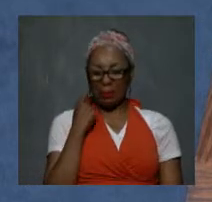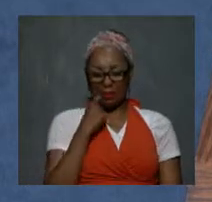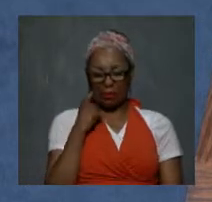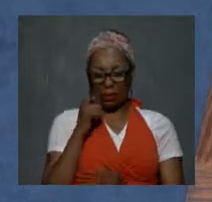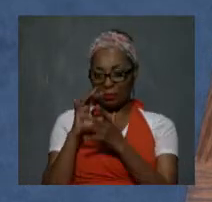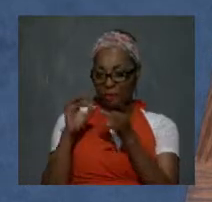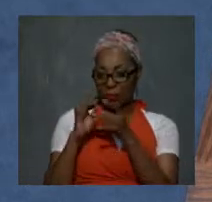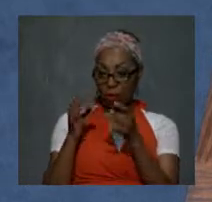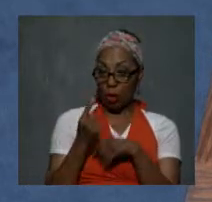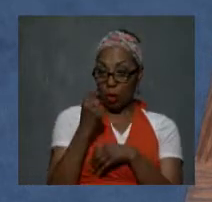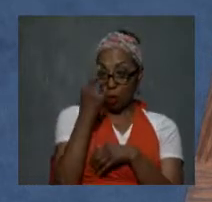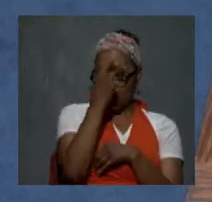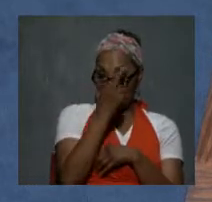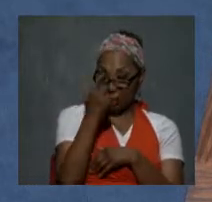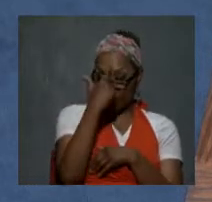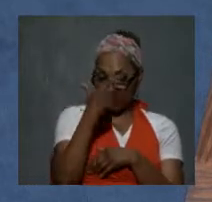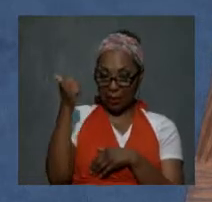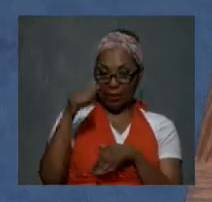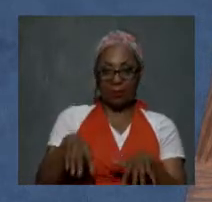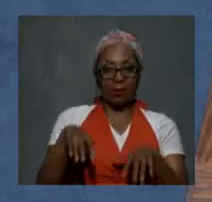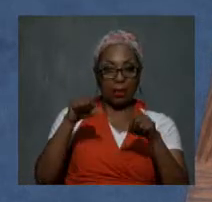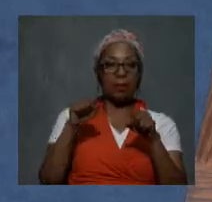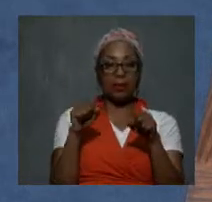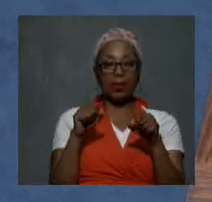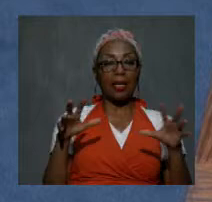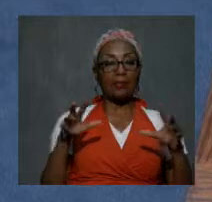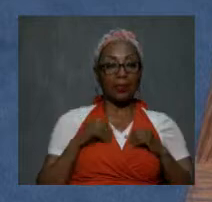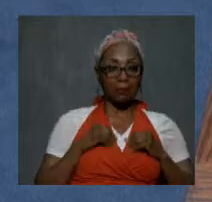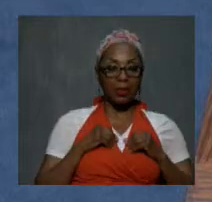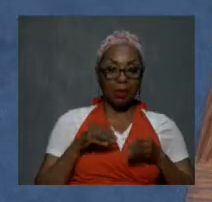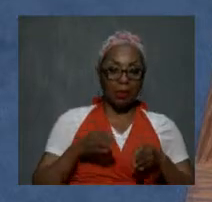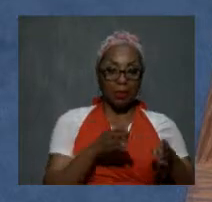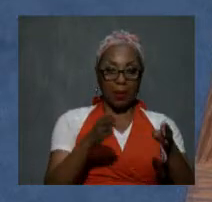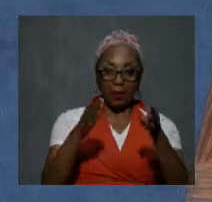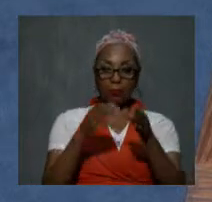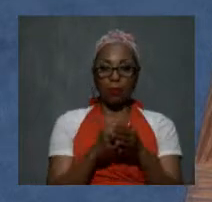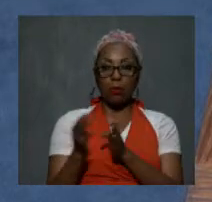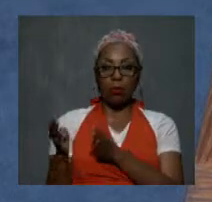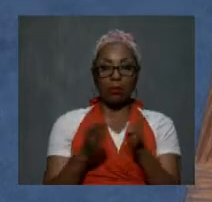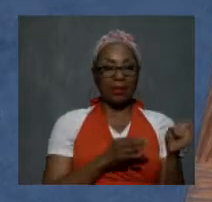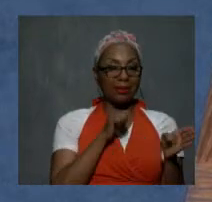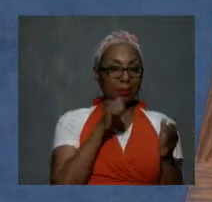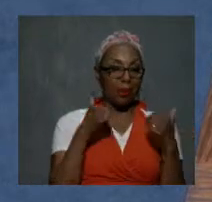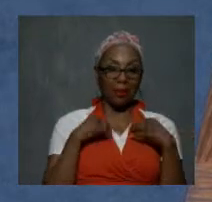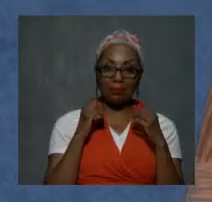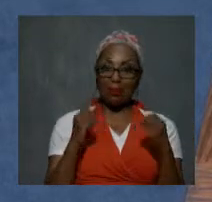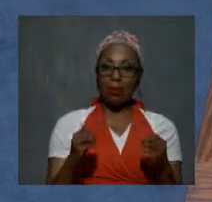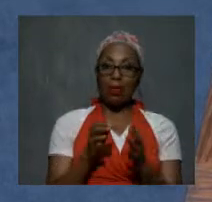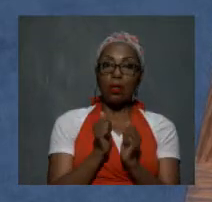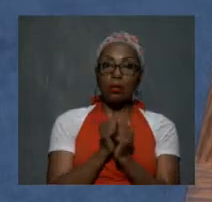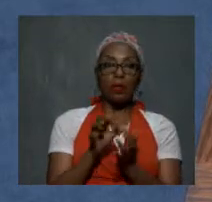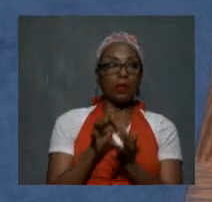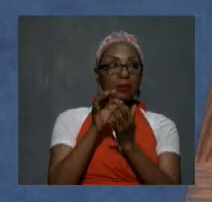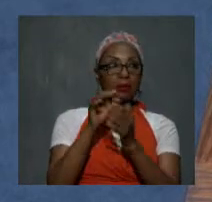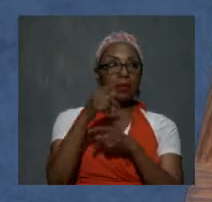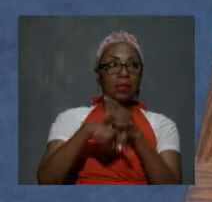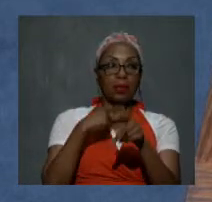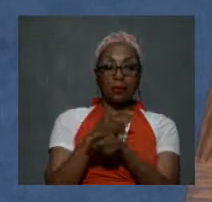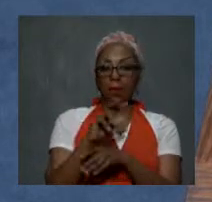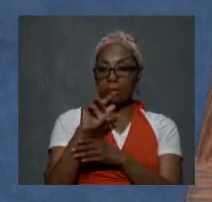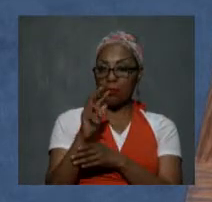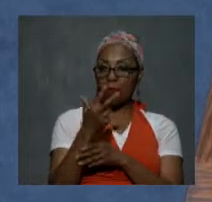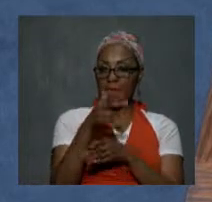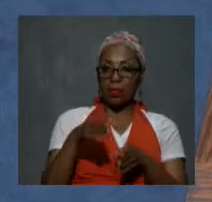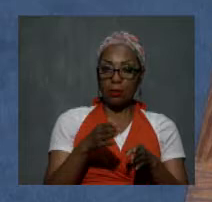reasons why was, of course, the adopted bike route plan doesn't have anything that goes through the site, with the exception of the Type 3 trail